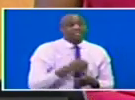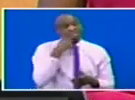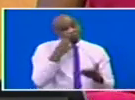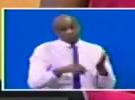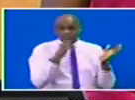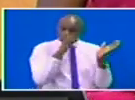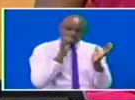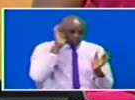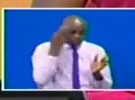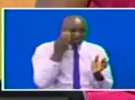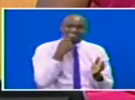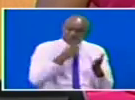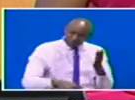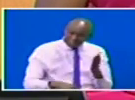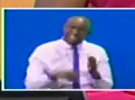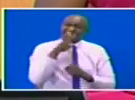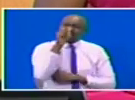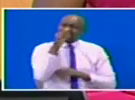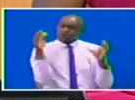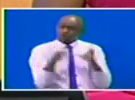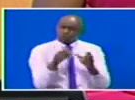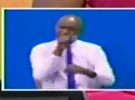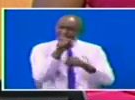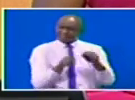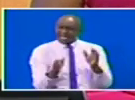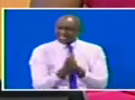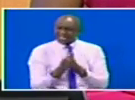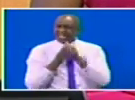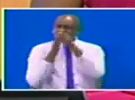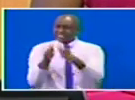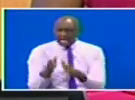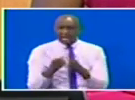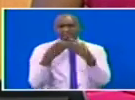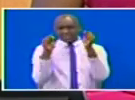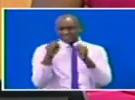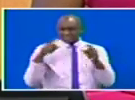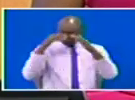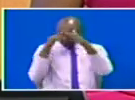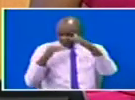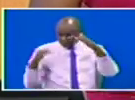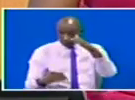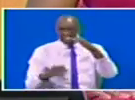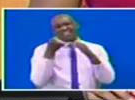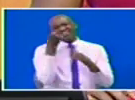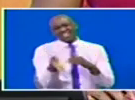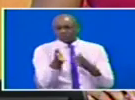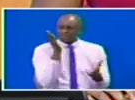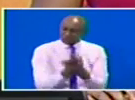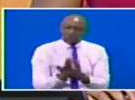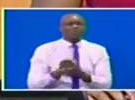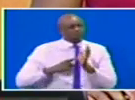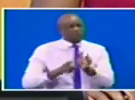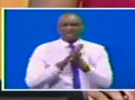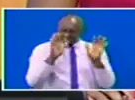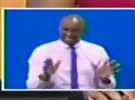amekosoa jinsi muungano wa upinzani NASA ulivyogawanya nyadhifa miongoni mwa vinara wake, akisema kwamba mpango huo unaonyesha ubinafsi